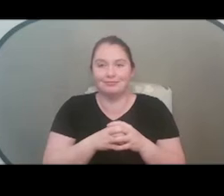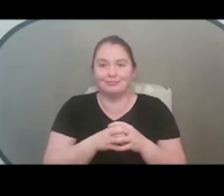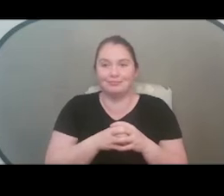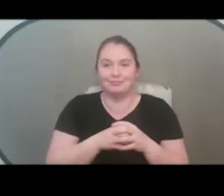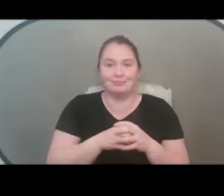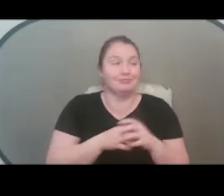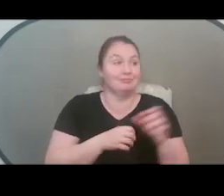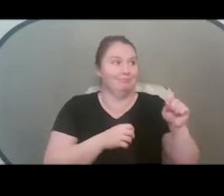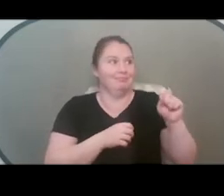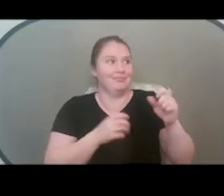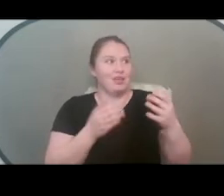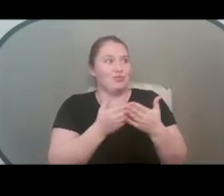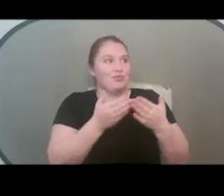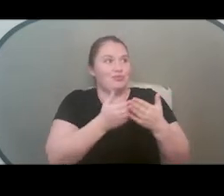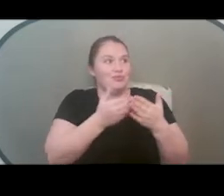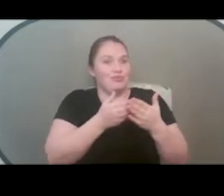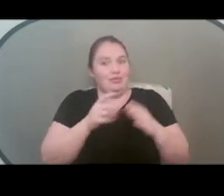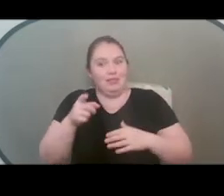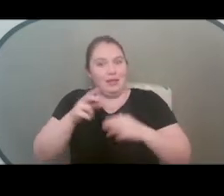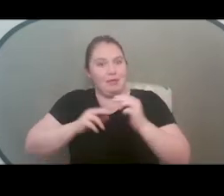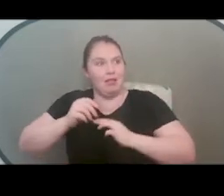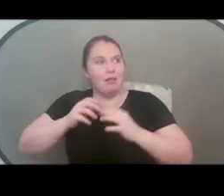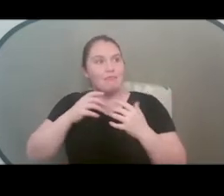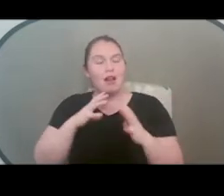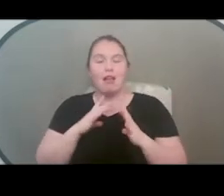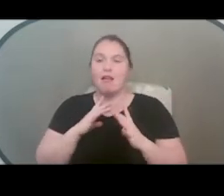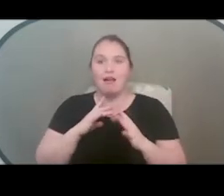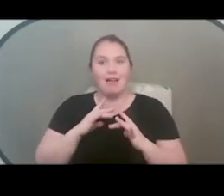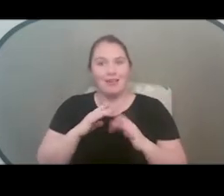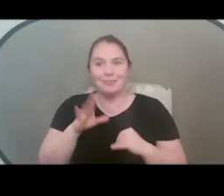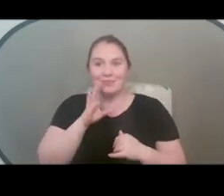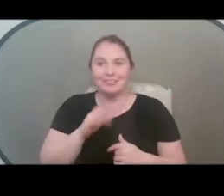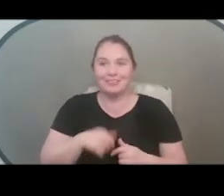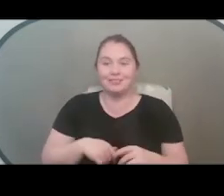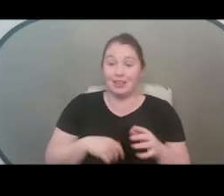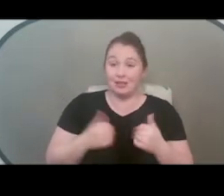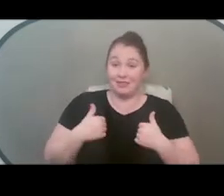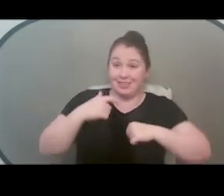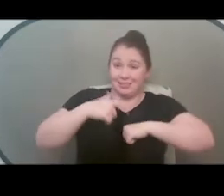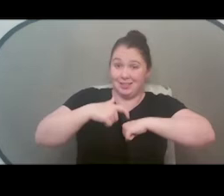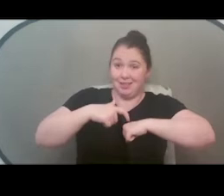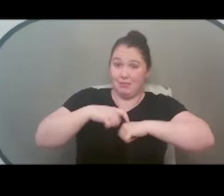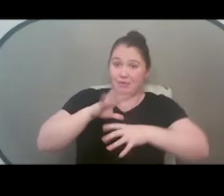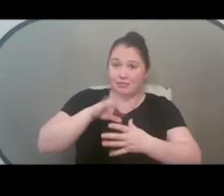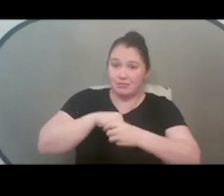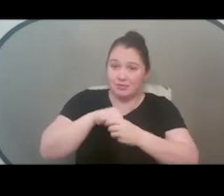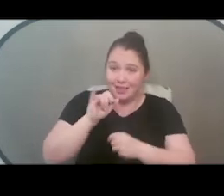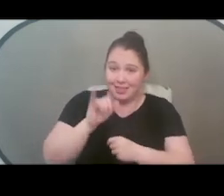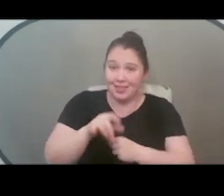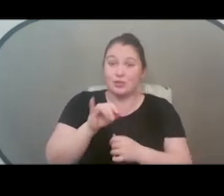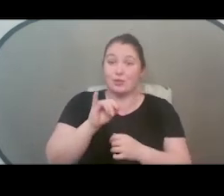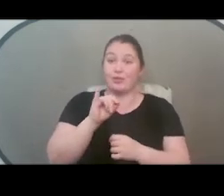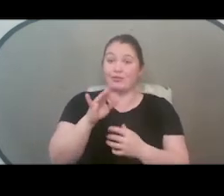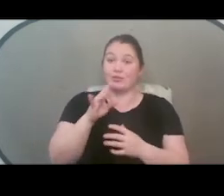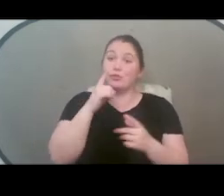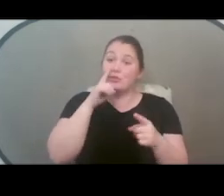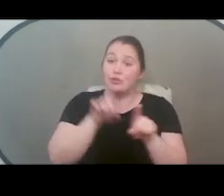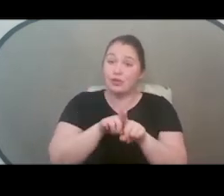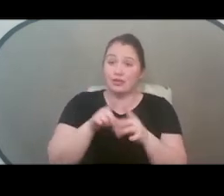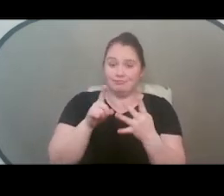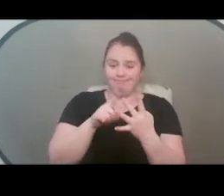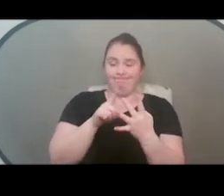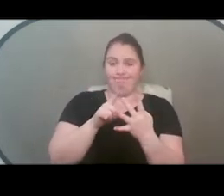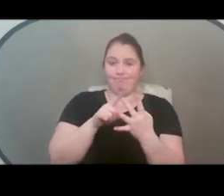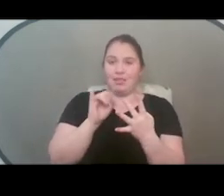Yeah, exactly. And there's also a time estimated in that. And so if you were to do option 2, which is a